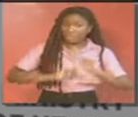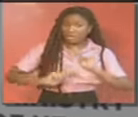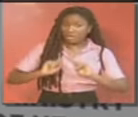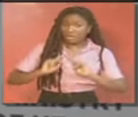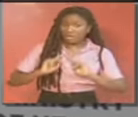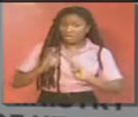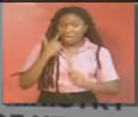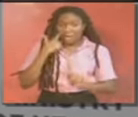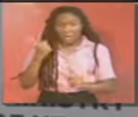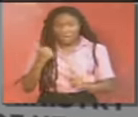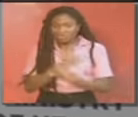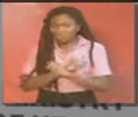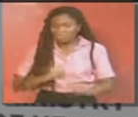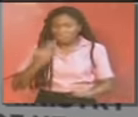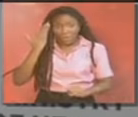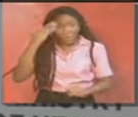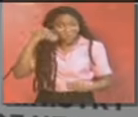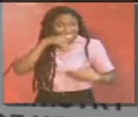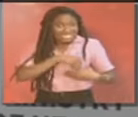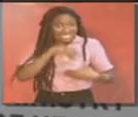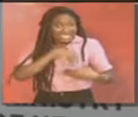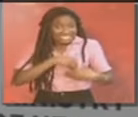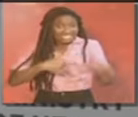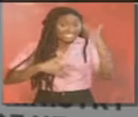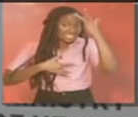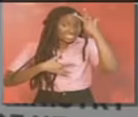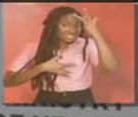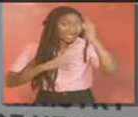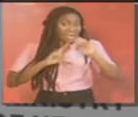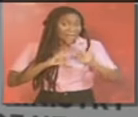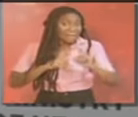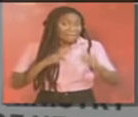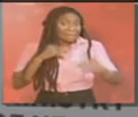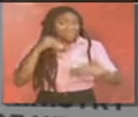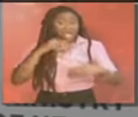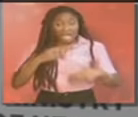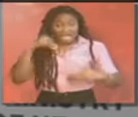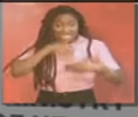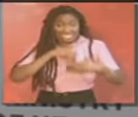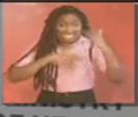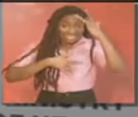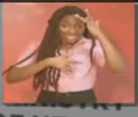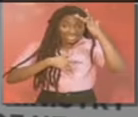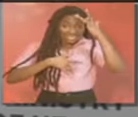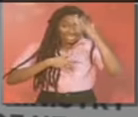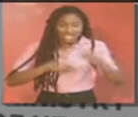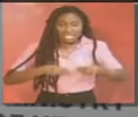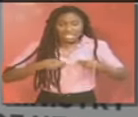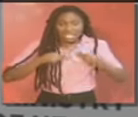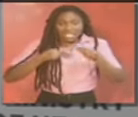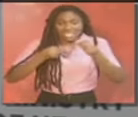immediately have adverse effects, we can get ill and we can carry that illness back home to other more vulnerable members of our